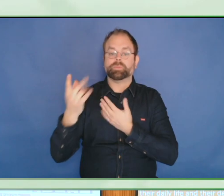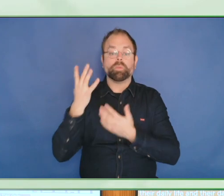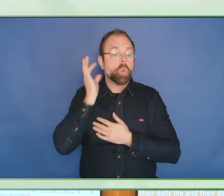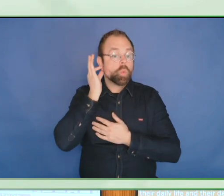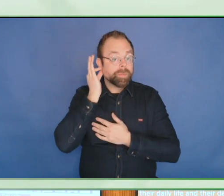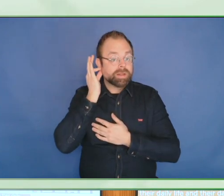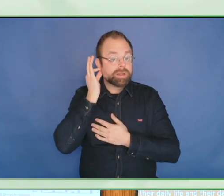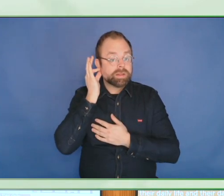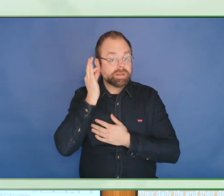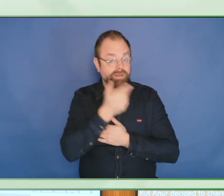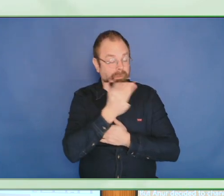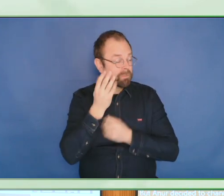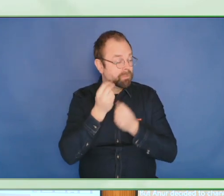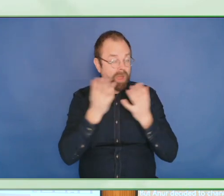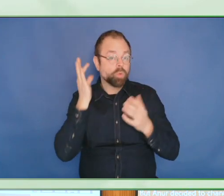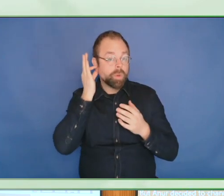I'm not sure, okay.